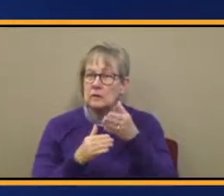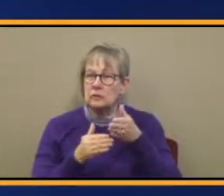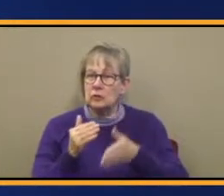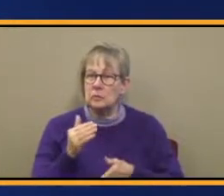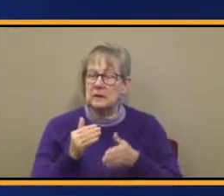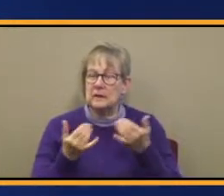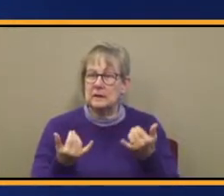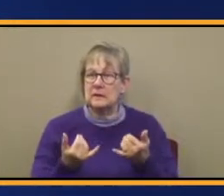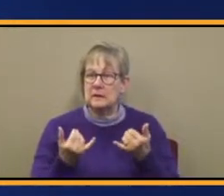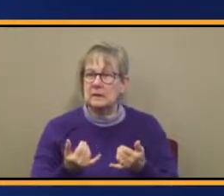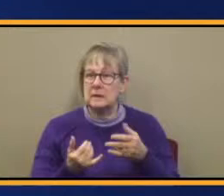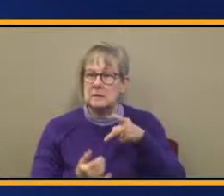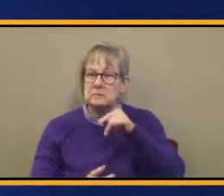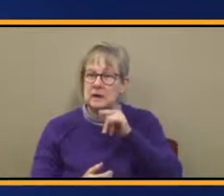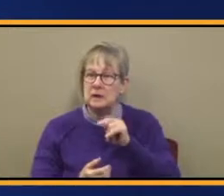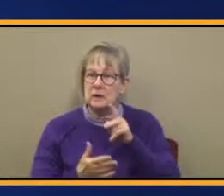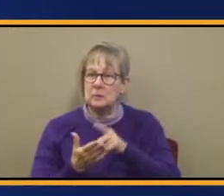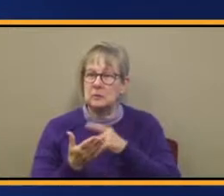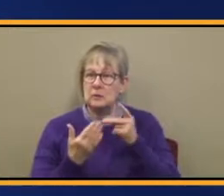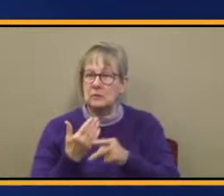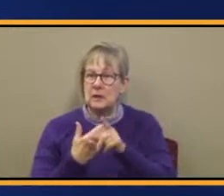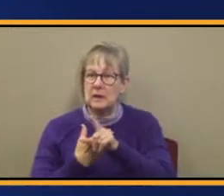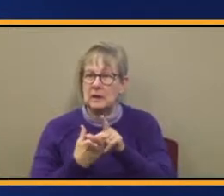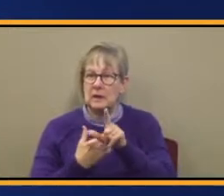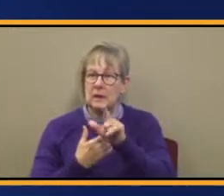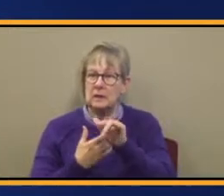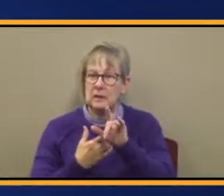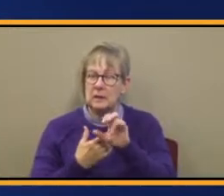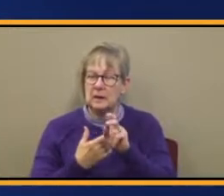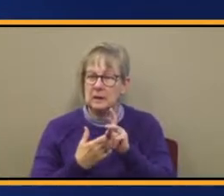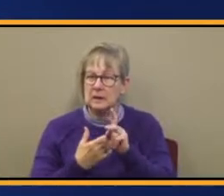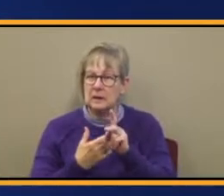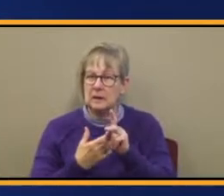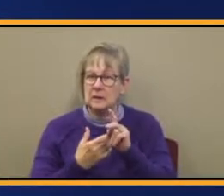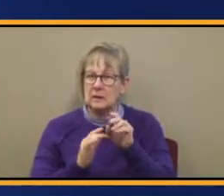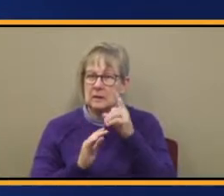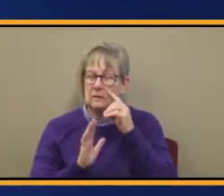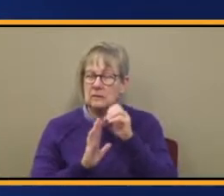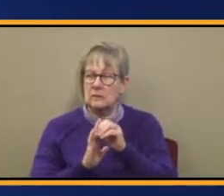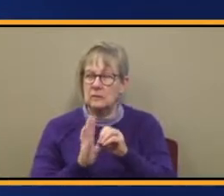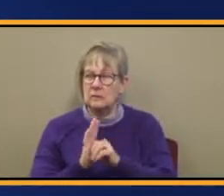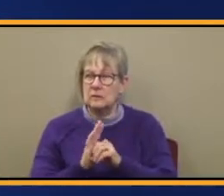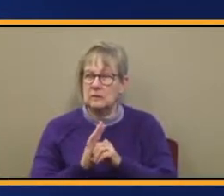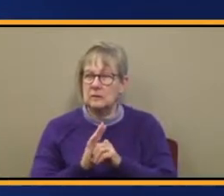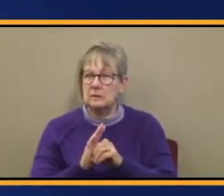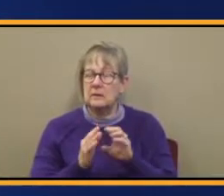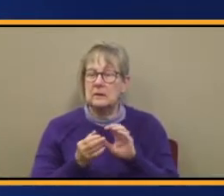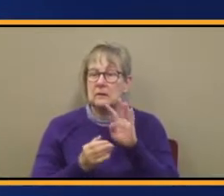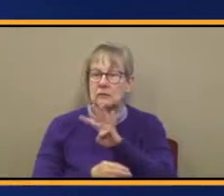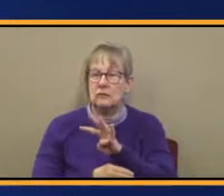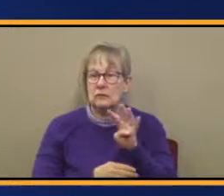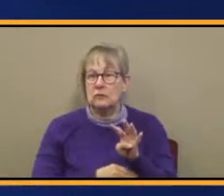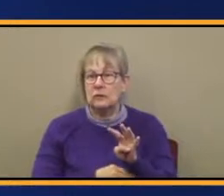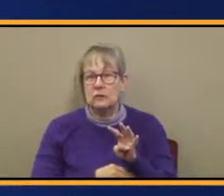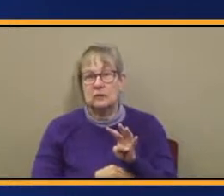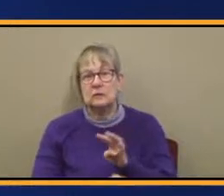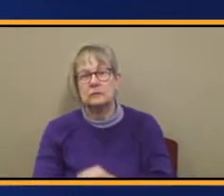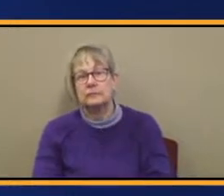the existing pilot program and will make the mobile billboard ordinance permanent. 44, please.